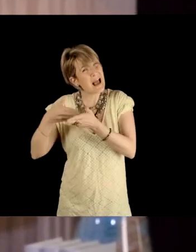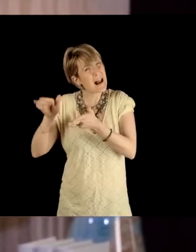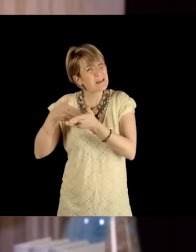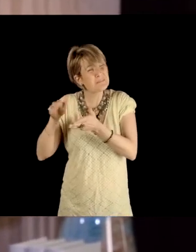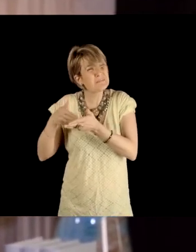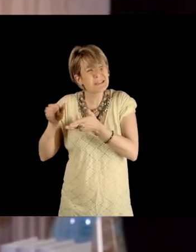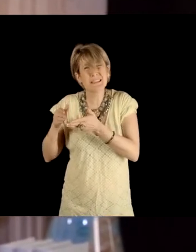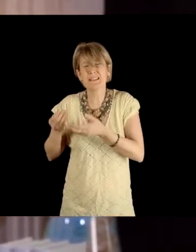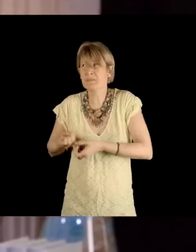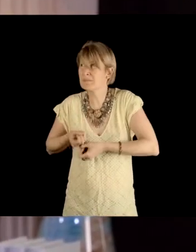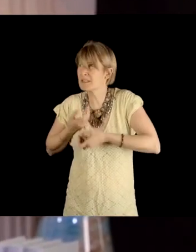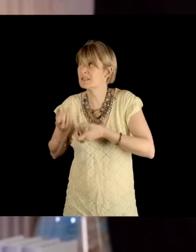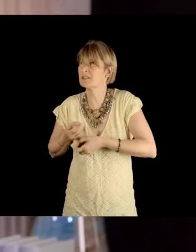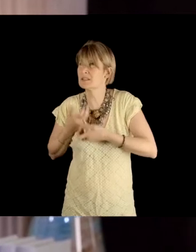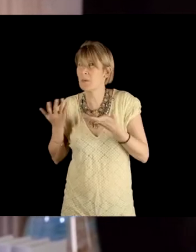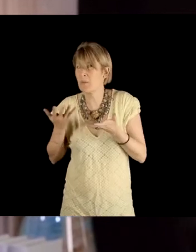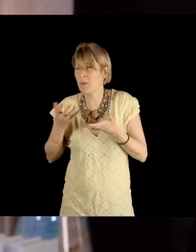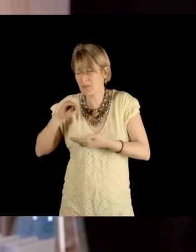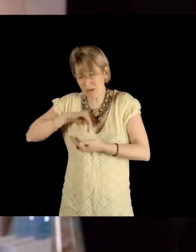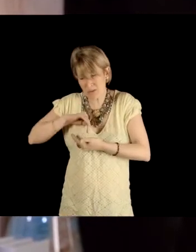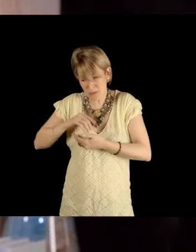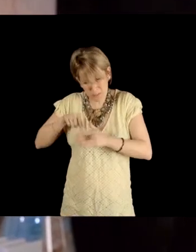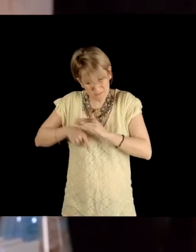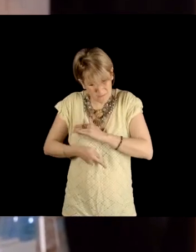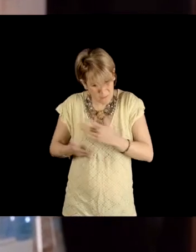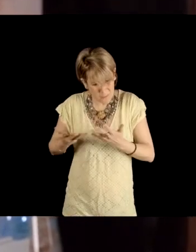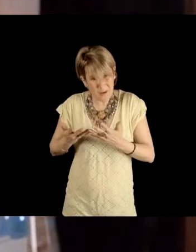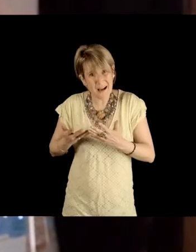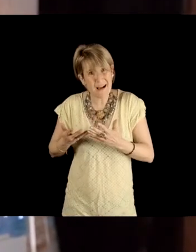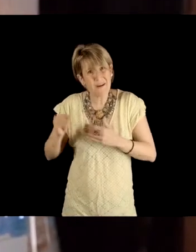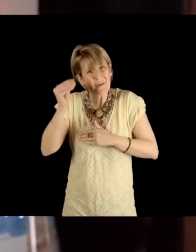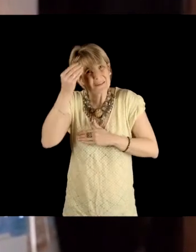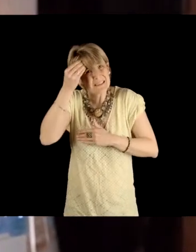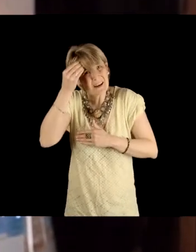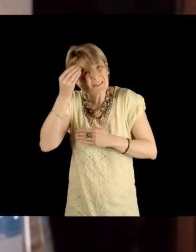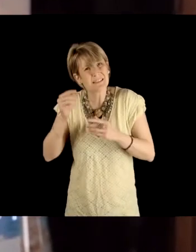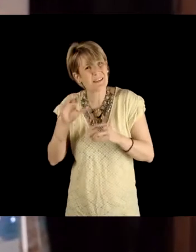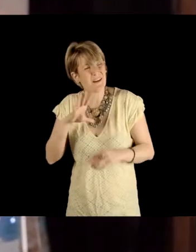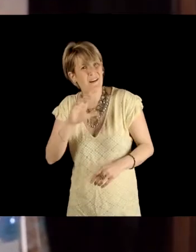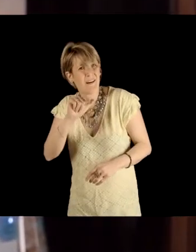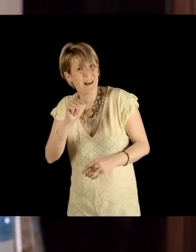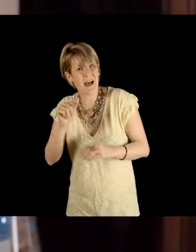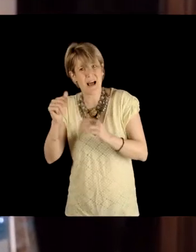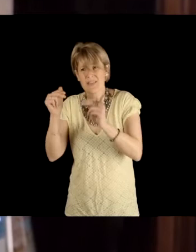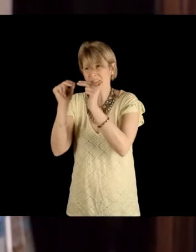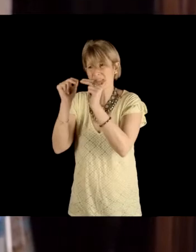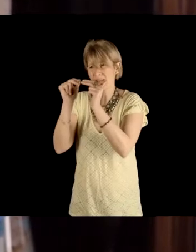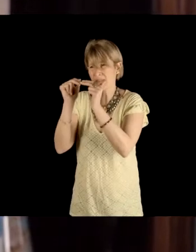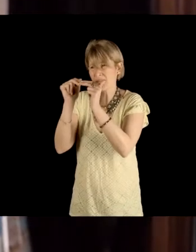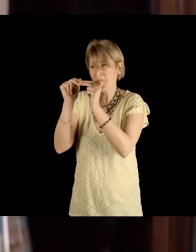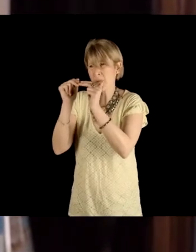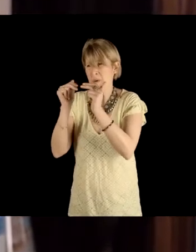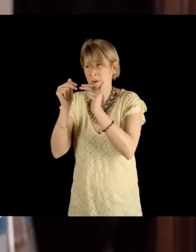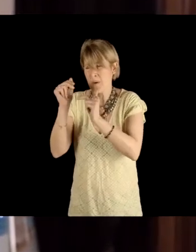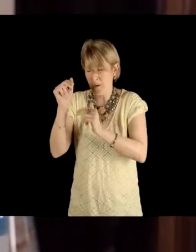making a sankalpa or a suggestion that all complexities and impurities are